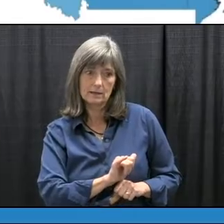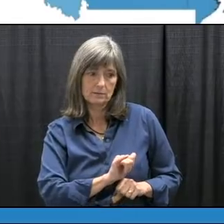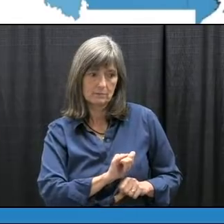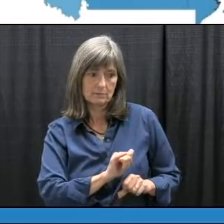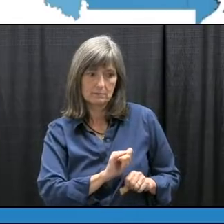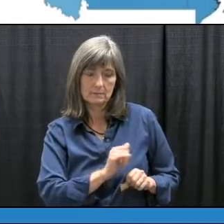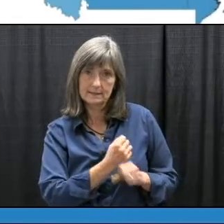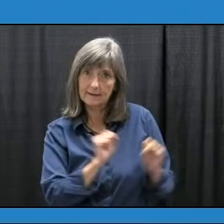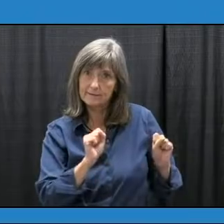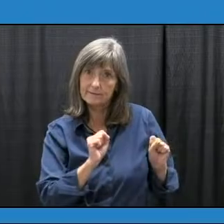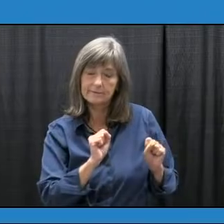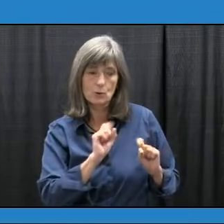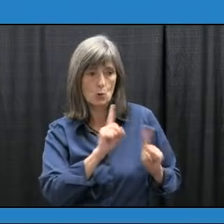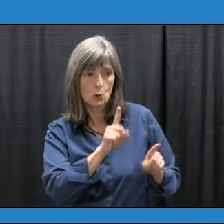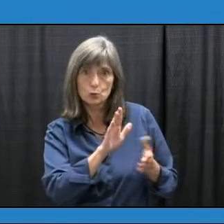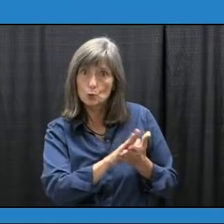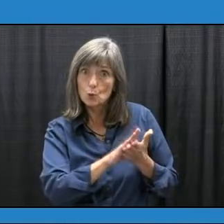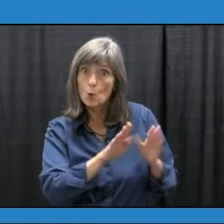COVID.